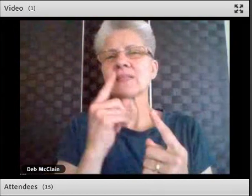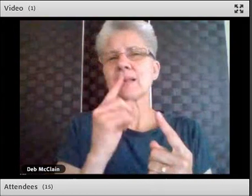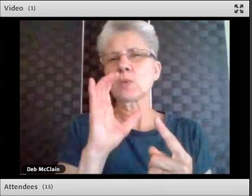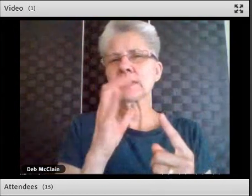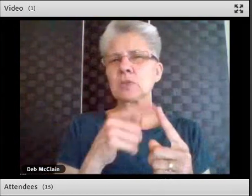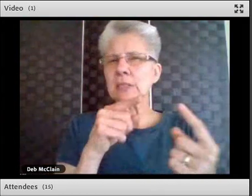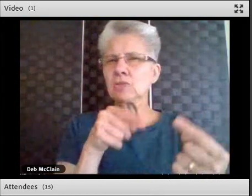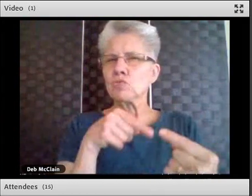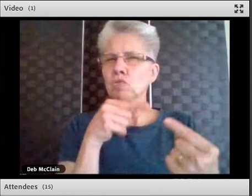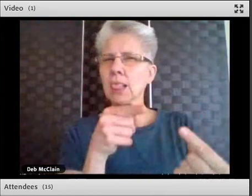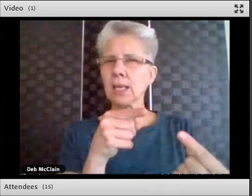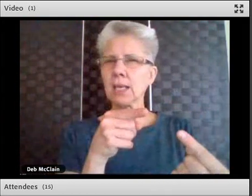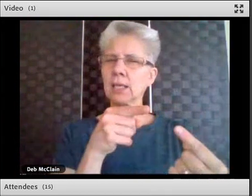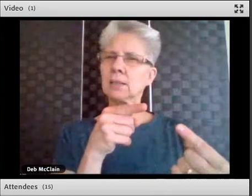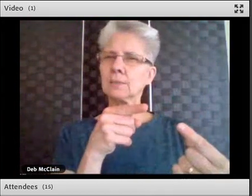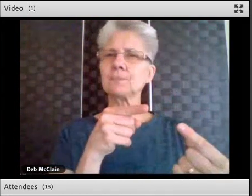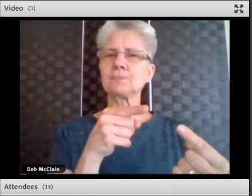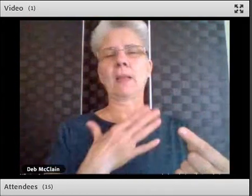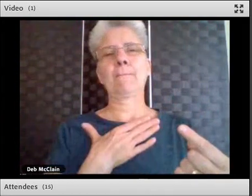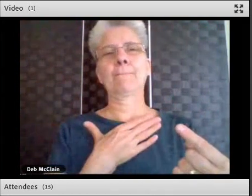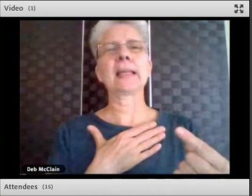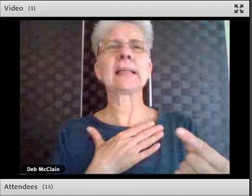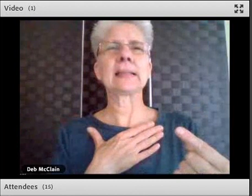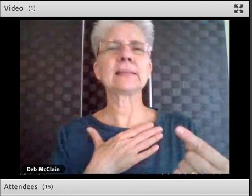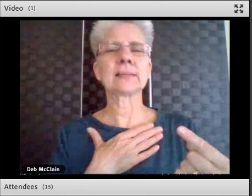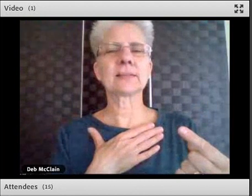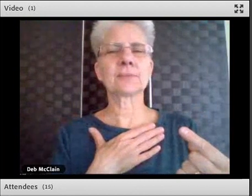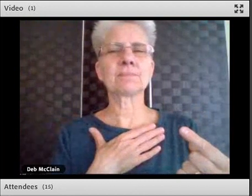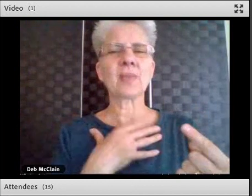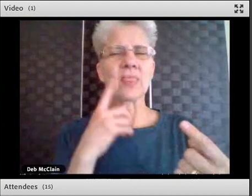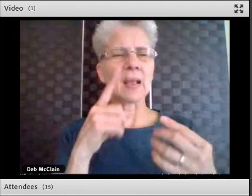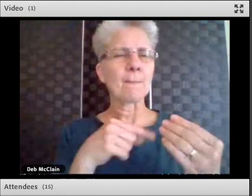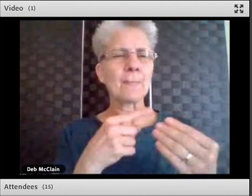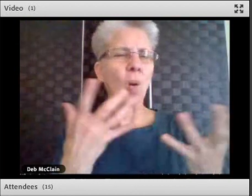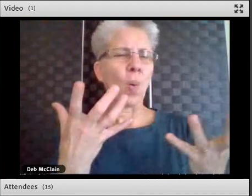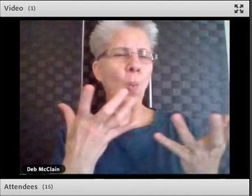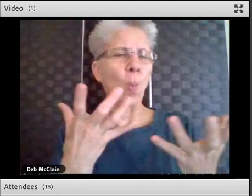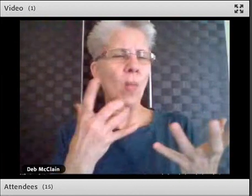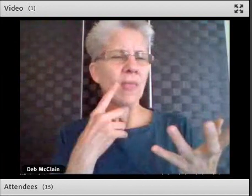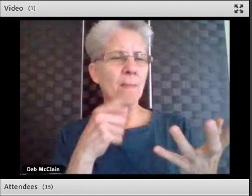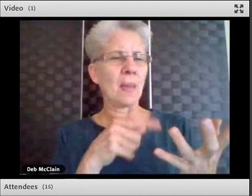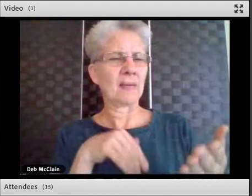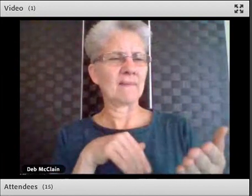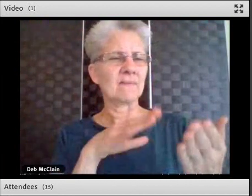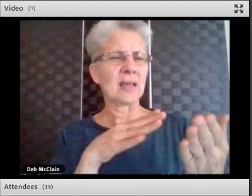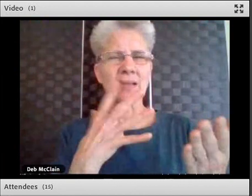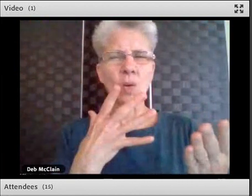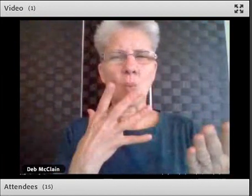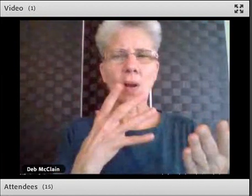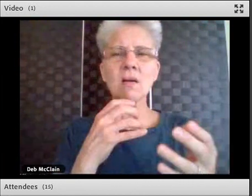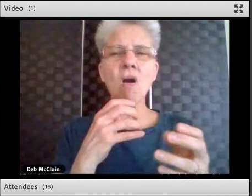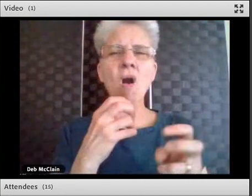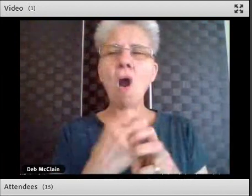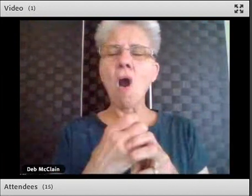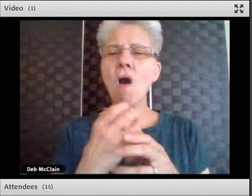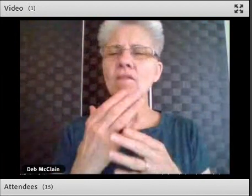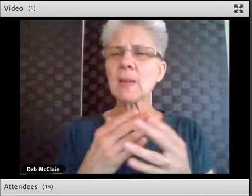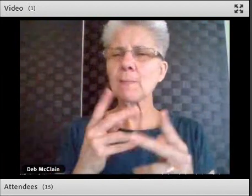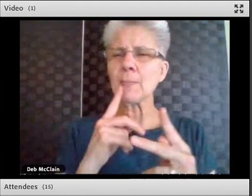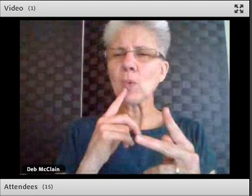to be struggling, please, think about what they may be facing. And it's hard for some people